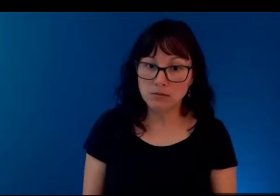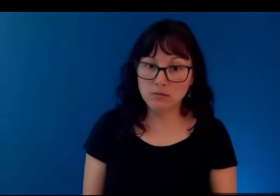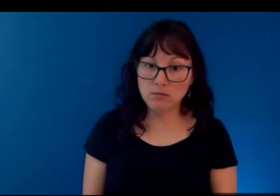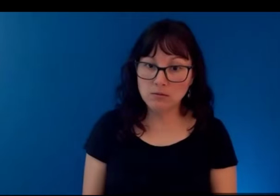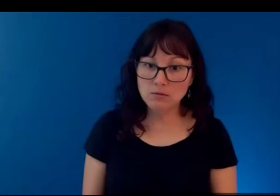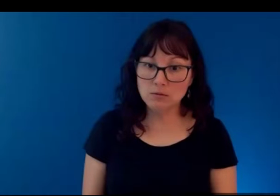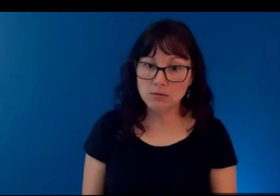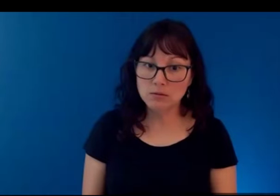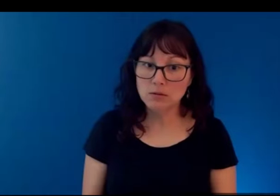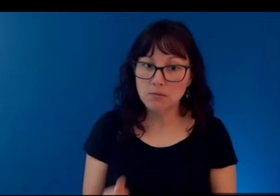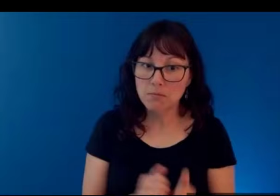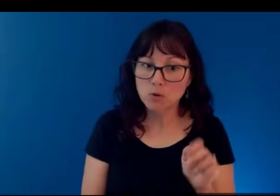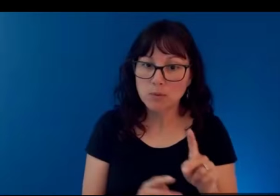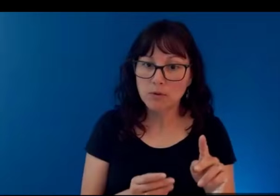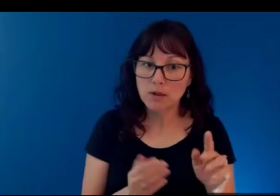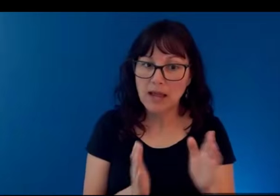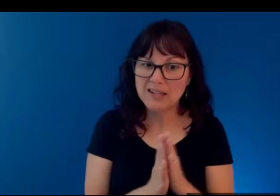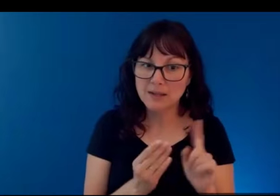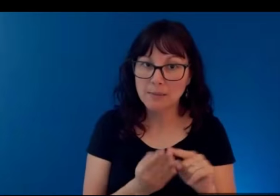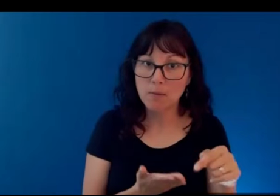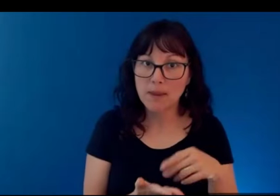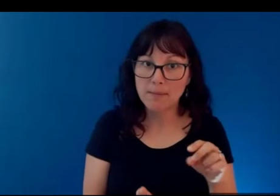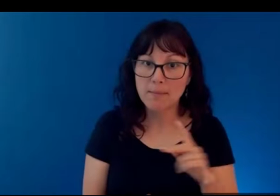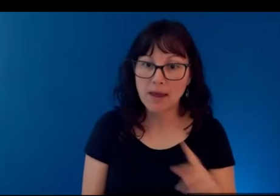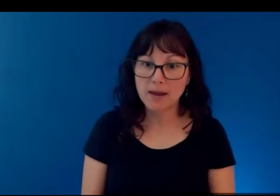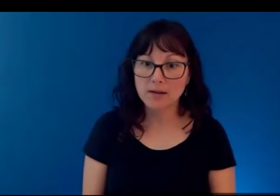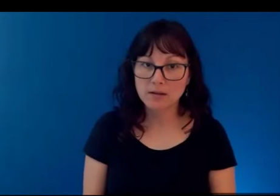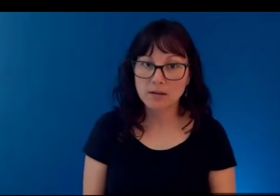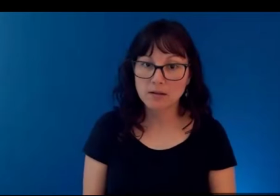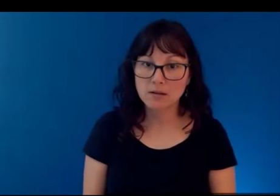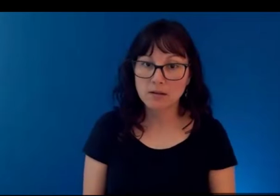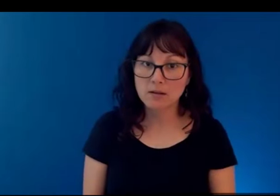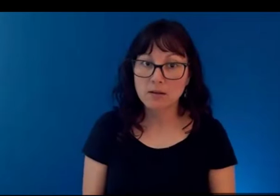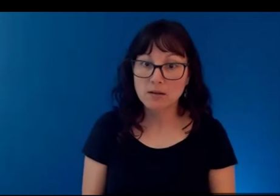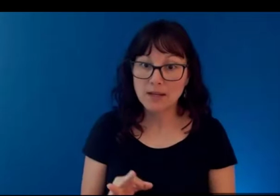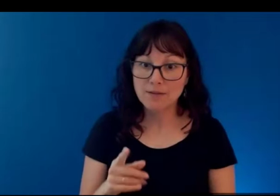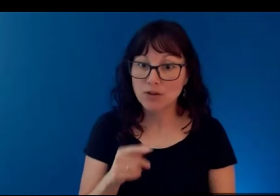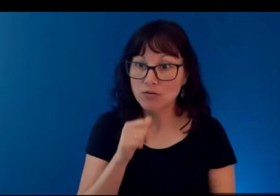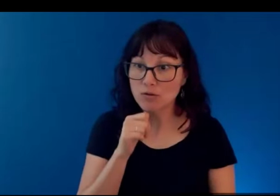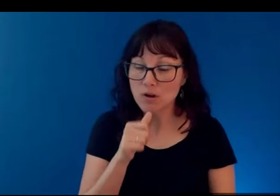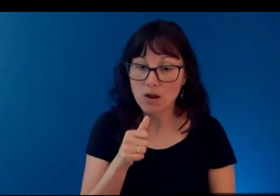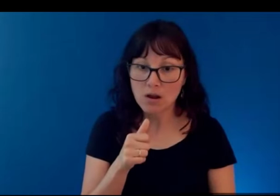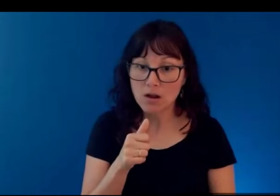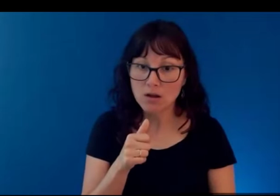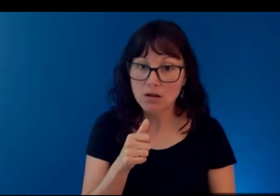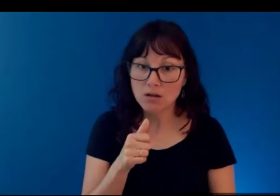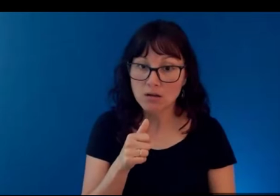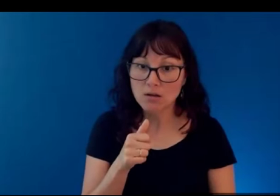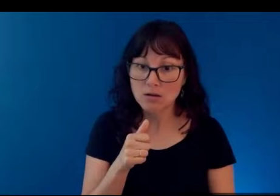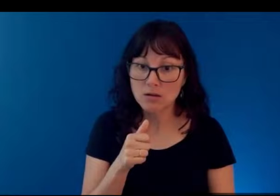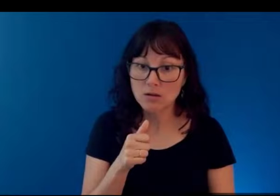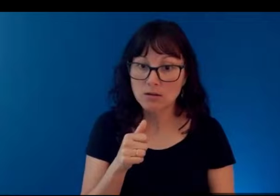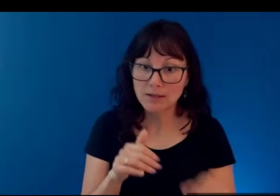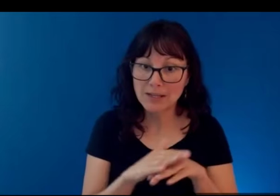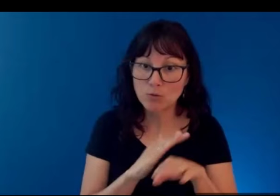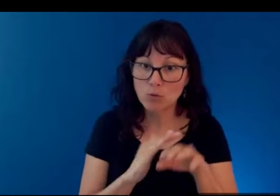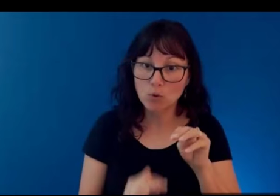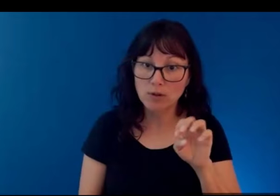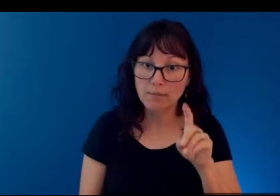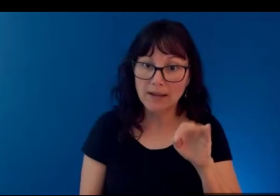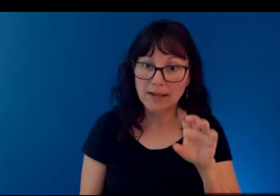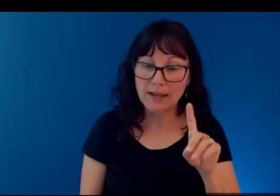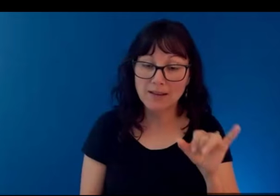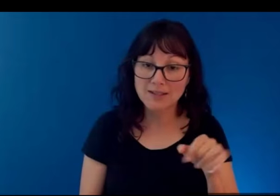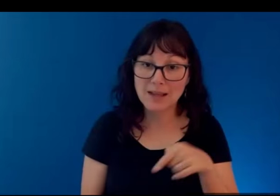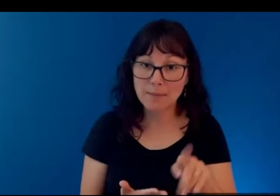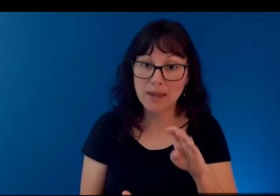about that payback provision. Do you have to, if you're not currently enrolled in Medicaid, does the payback